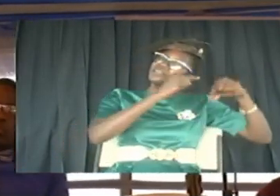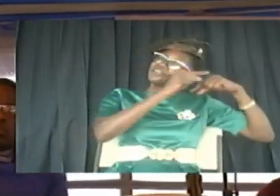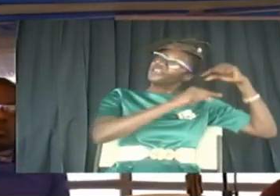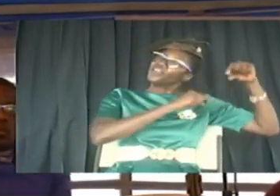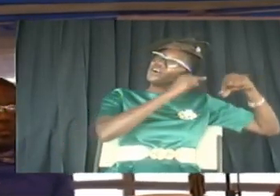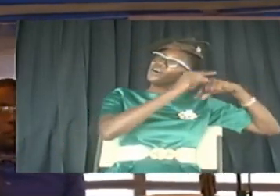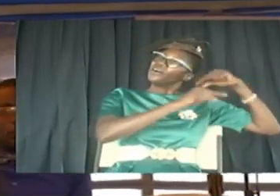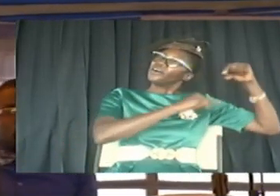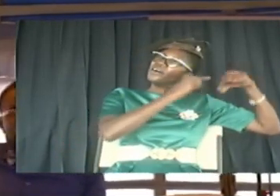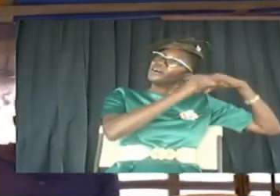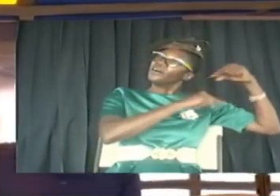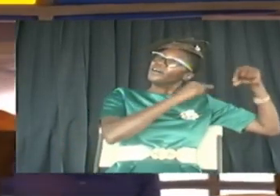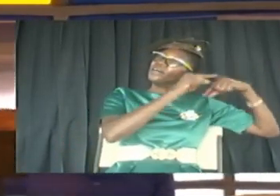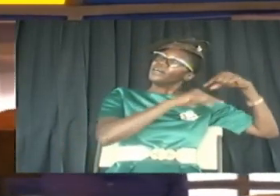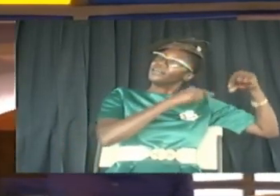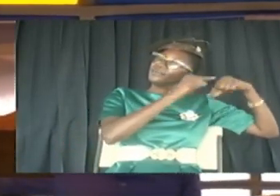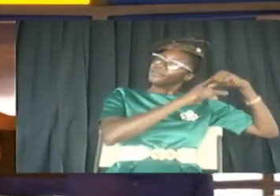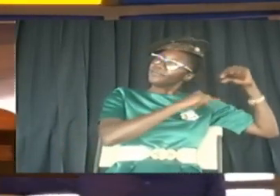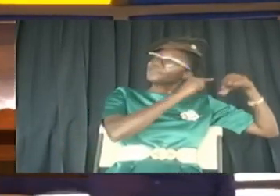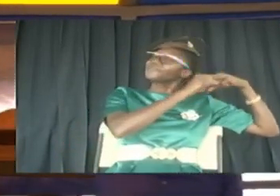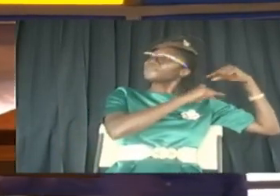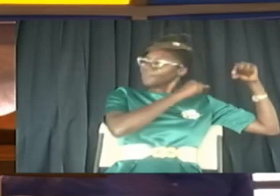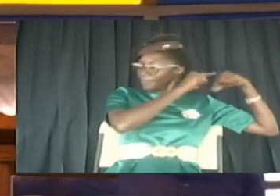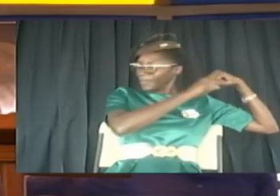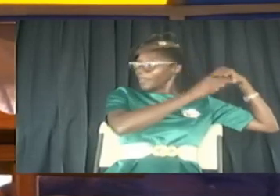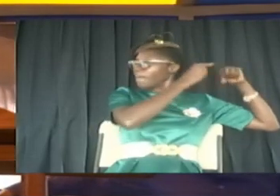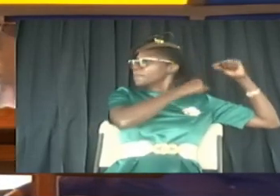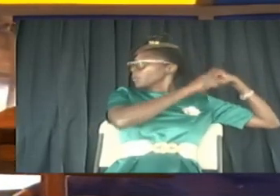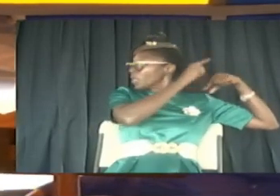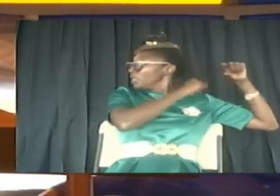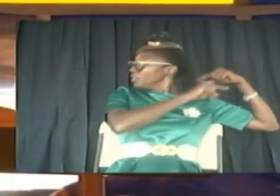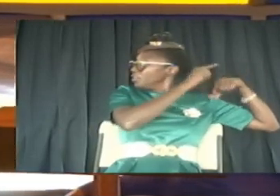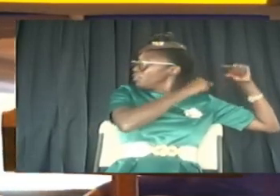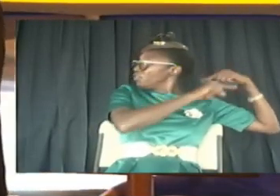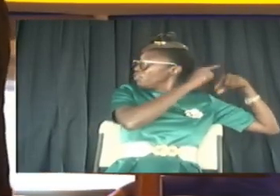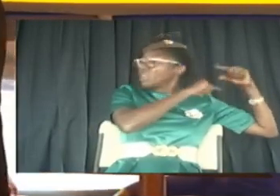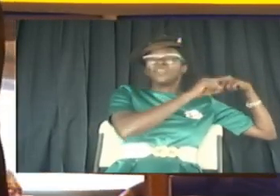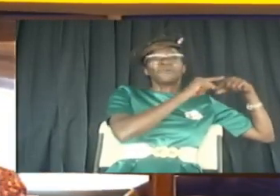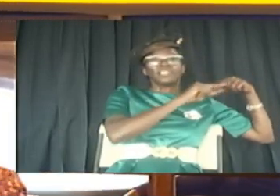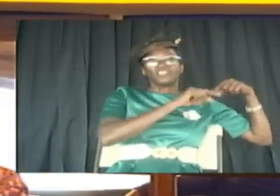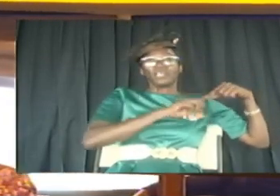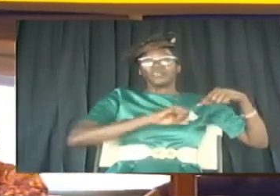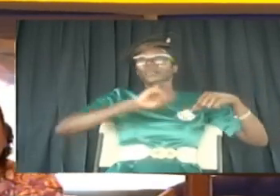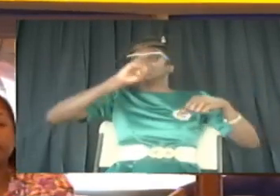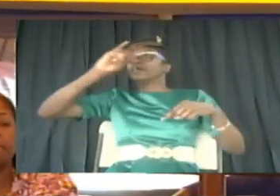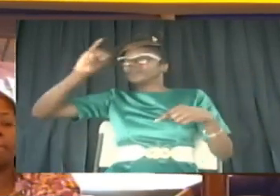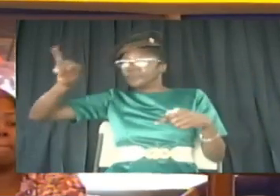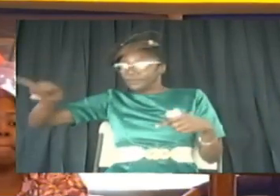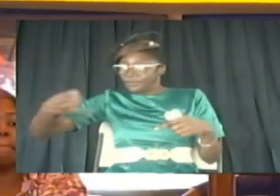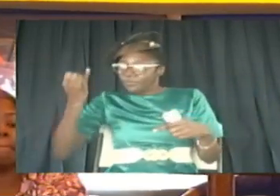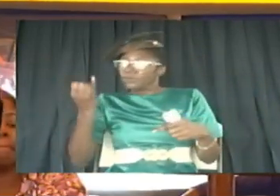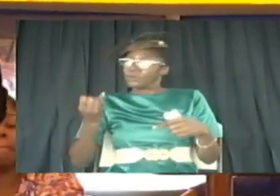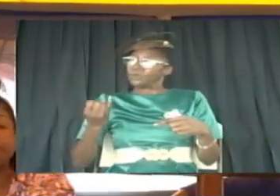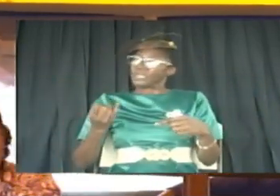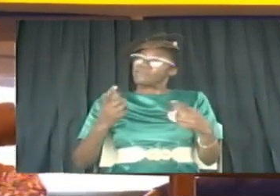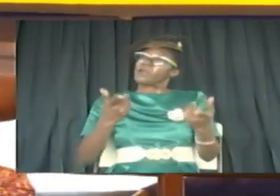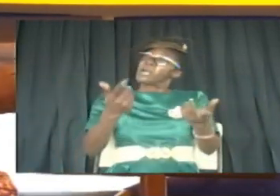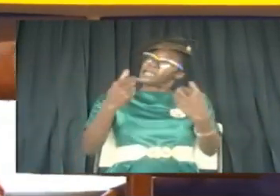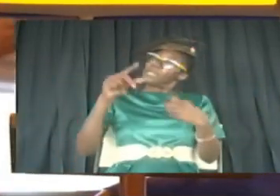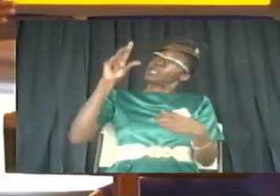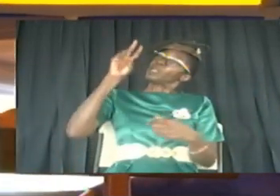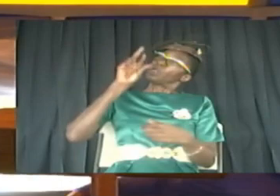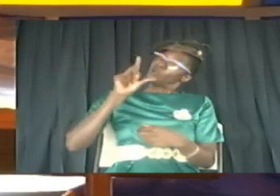the two boys together and brought them to, Joseph got the two boys together and brought